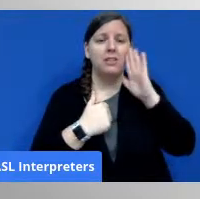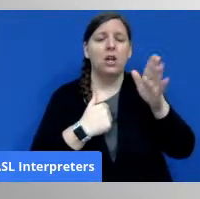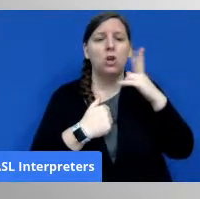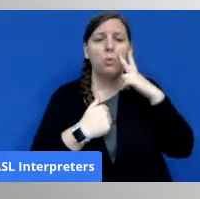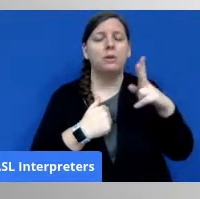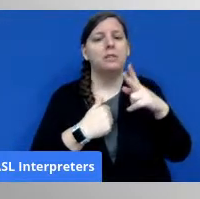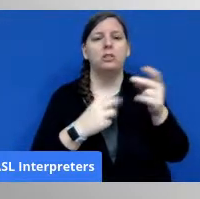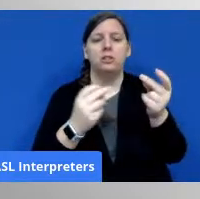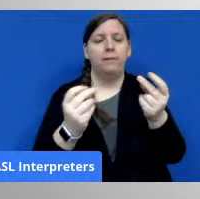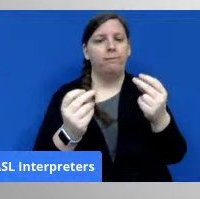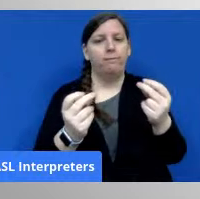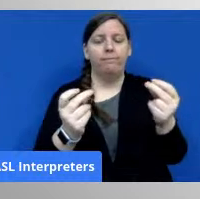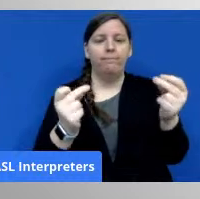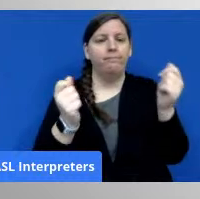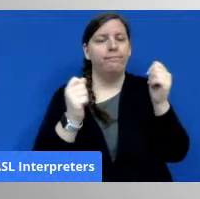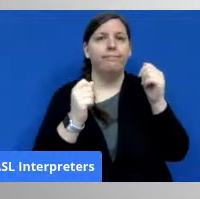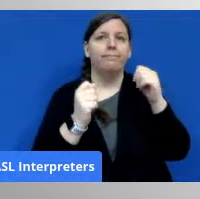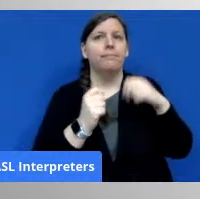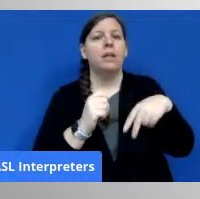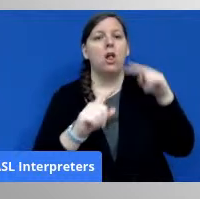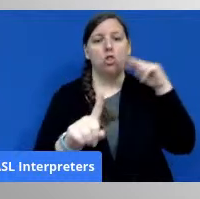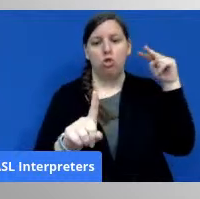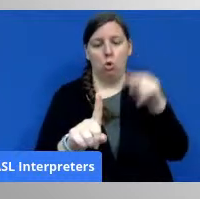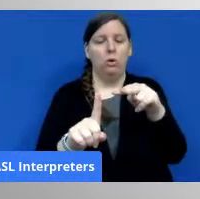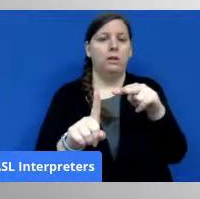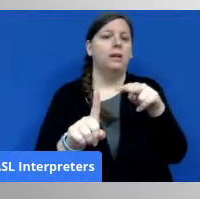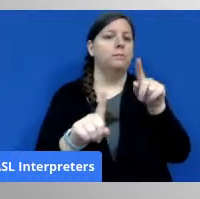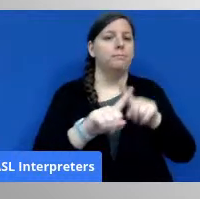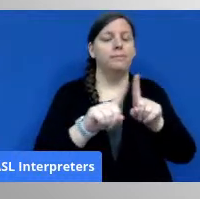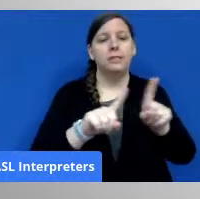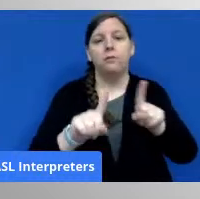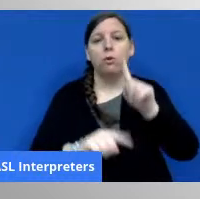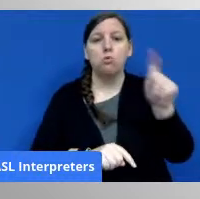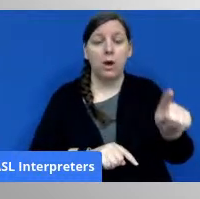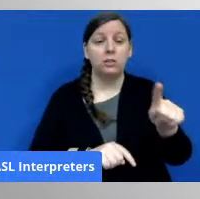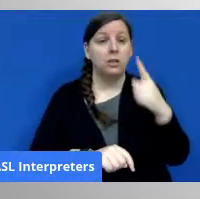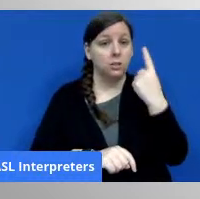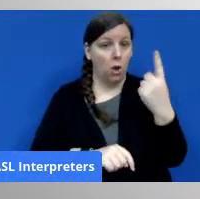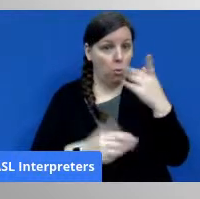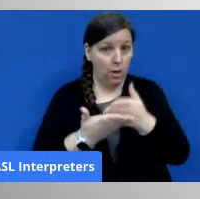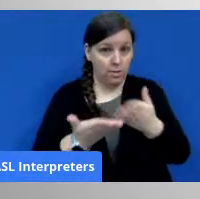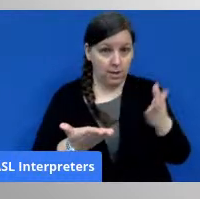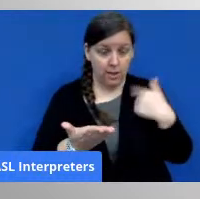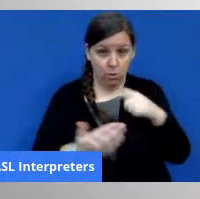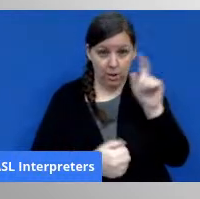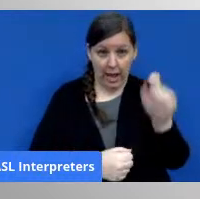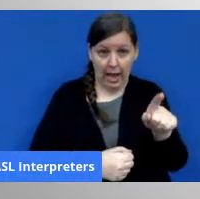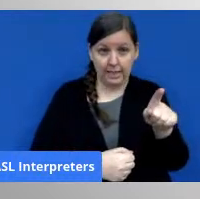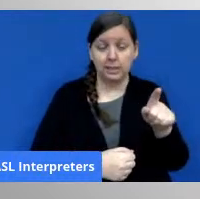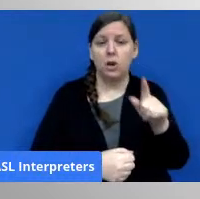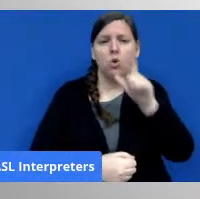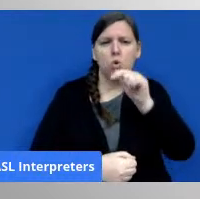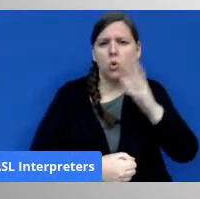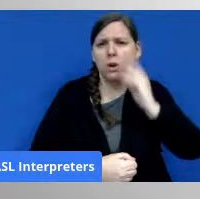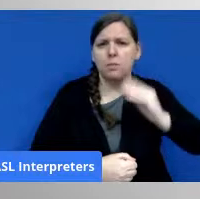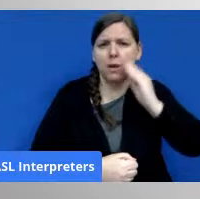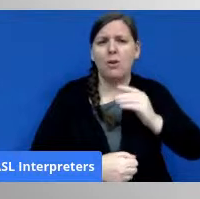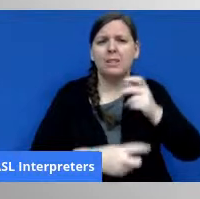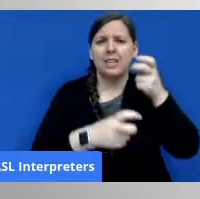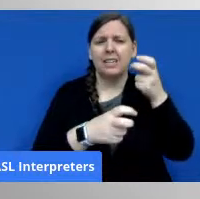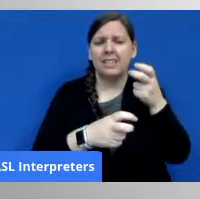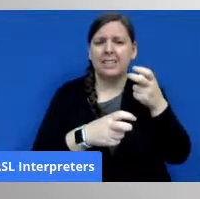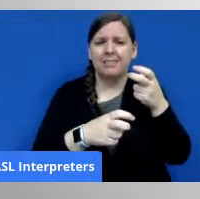here, some different things that we ask about. One thing is we ask about experiencing difficulty when trying